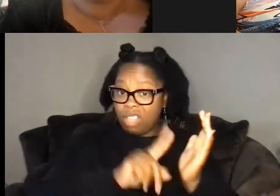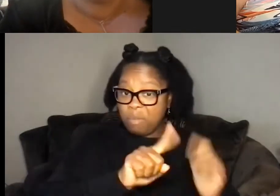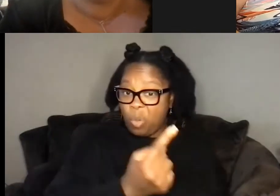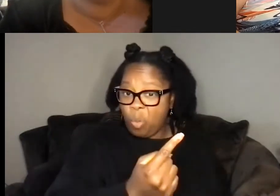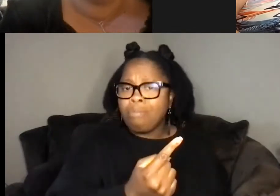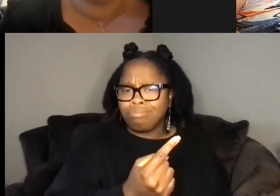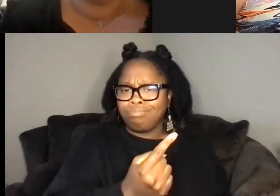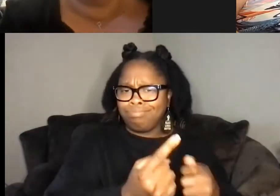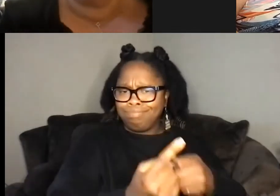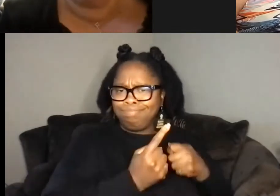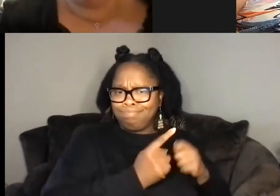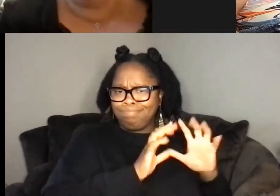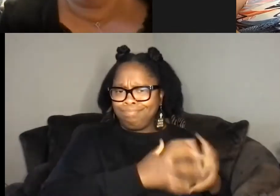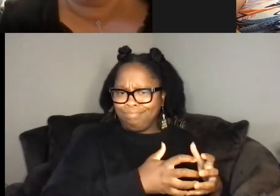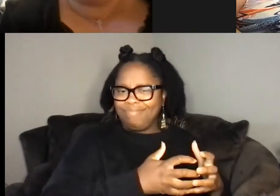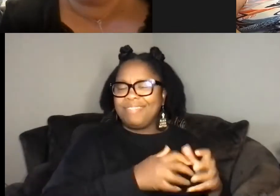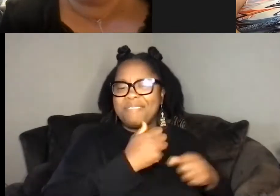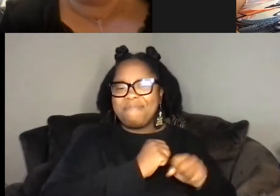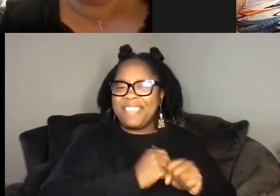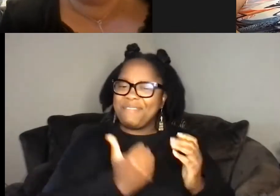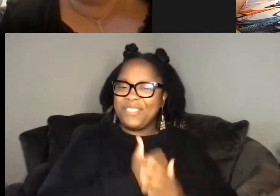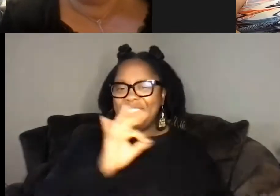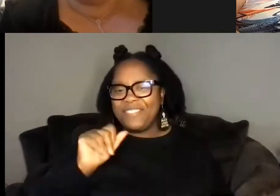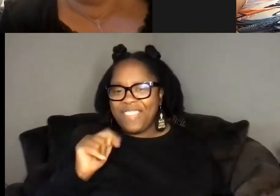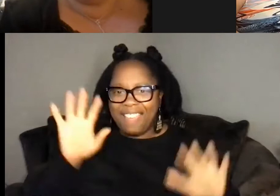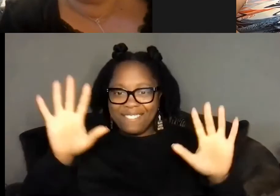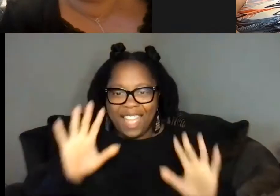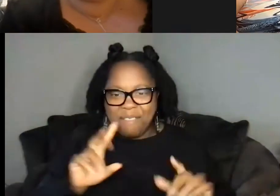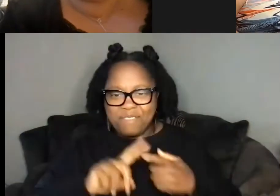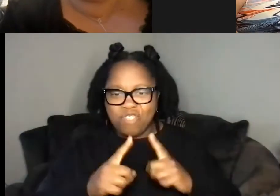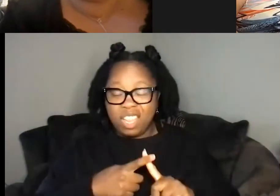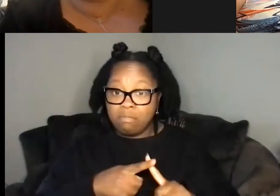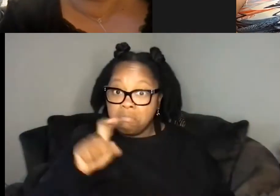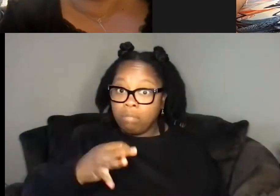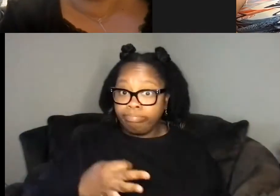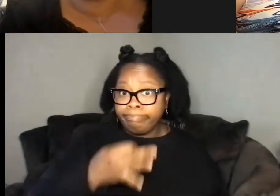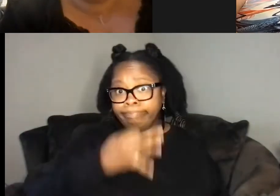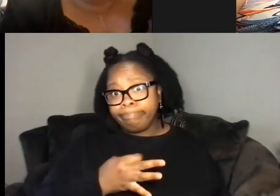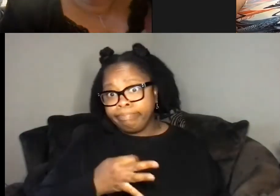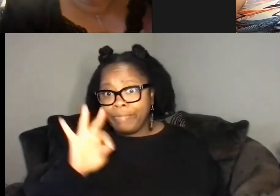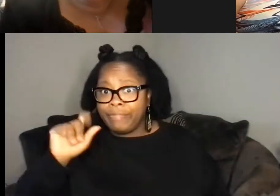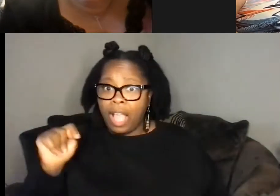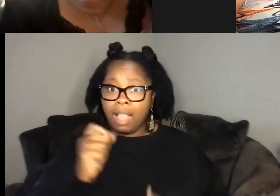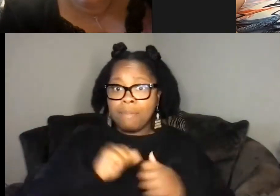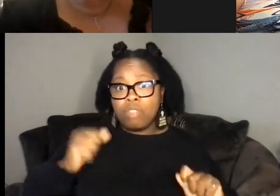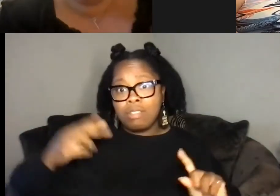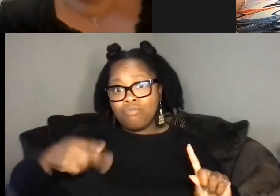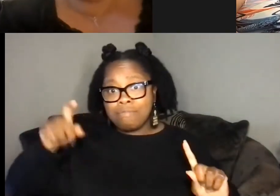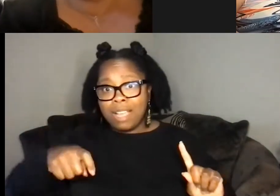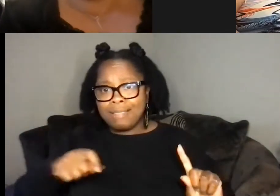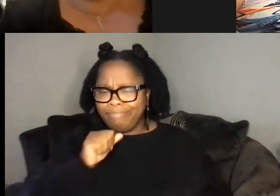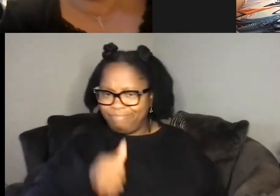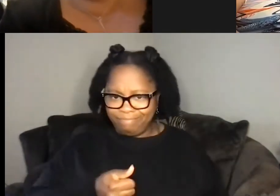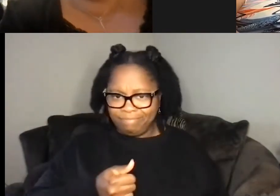team and you can make some new fat, fabulous friends. You don't have to already be a master of fat liberation history to do this trivia.